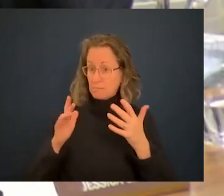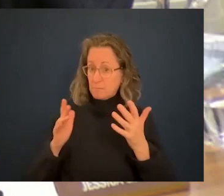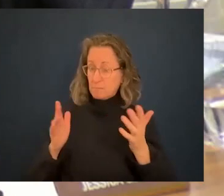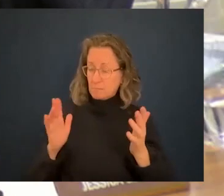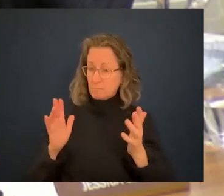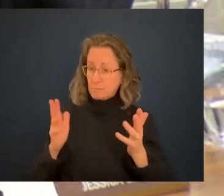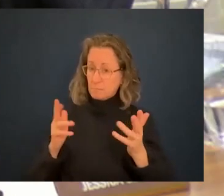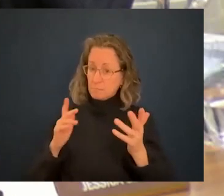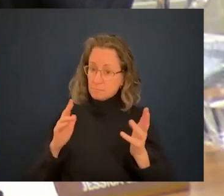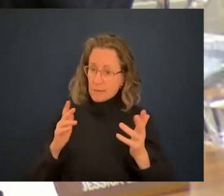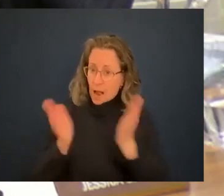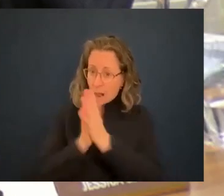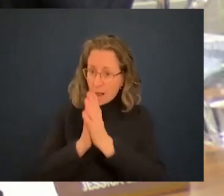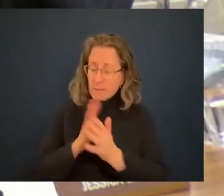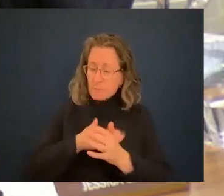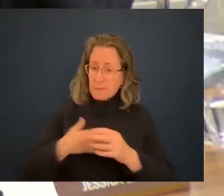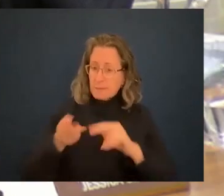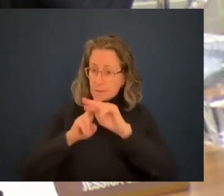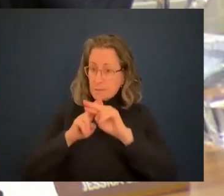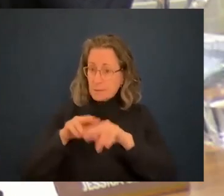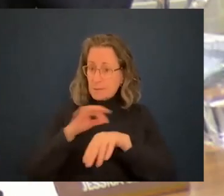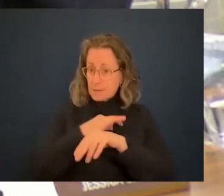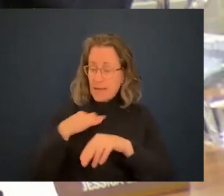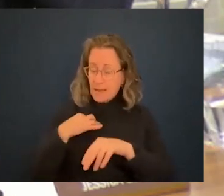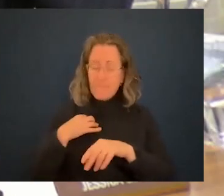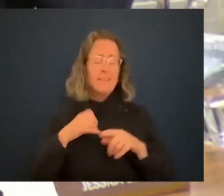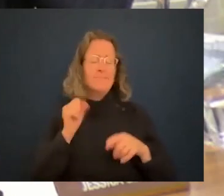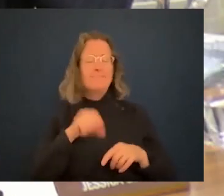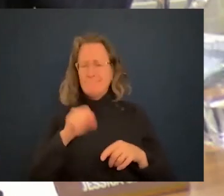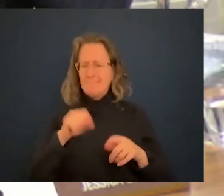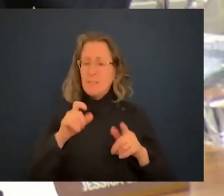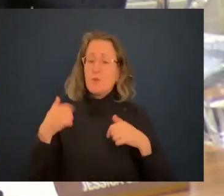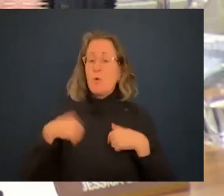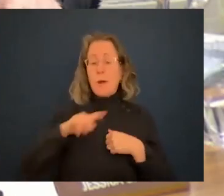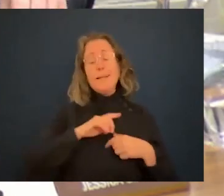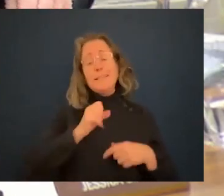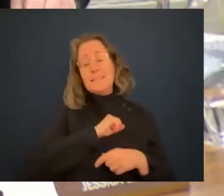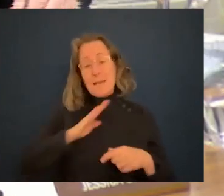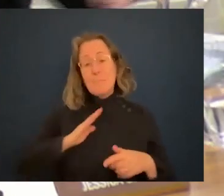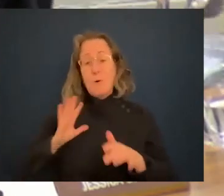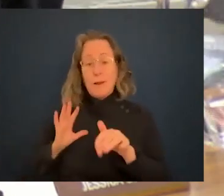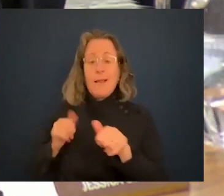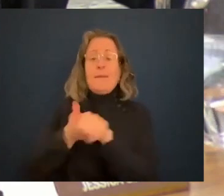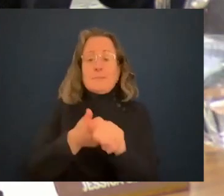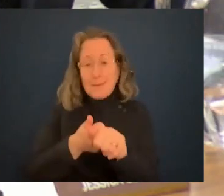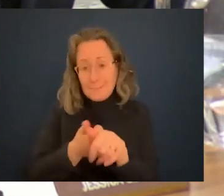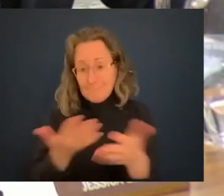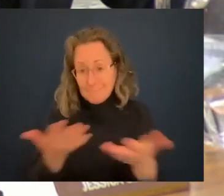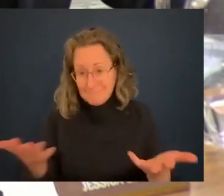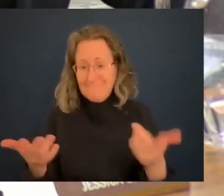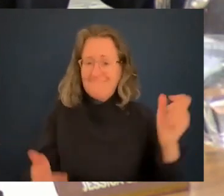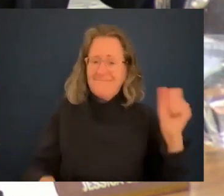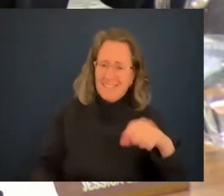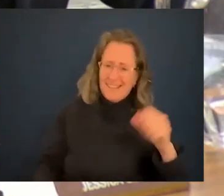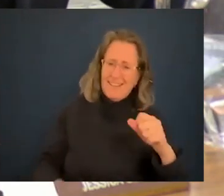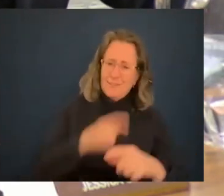we're kind of catching up a little bit exactly yeah and we know that if we were to um you know approve this motion which would set a